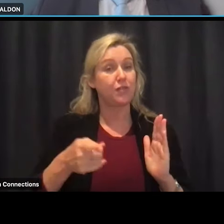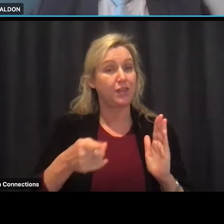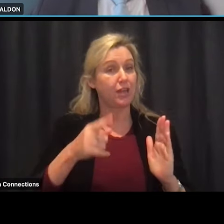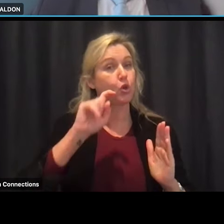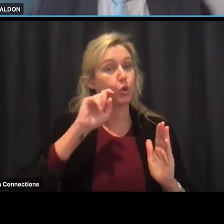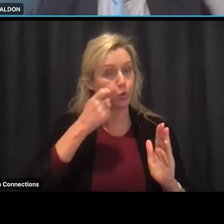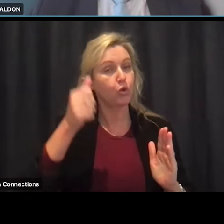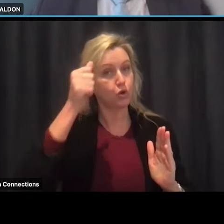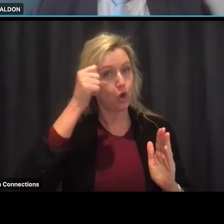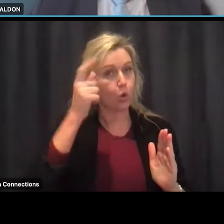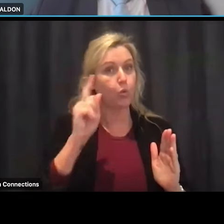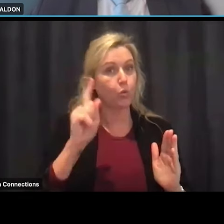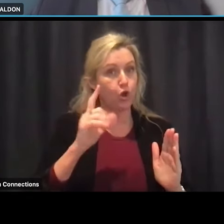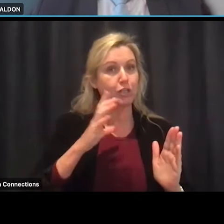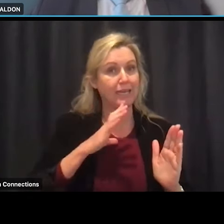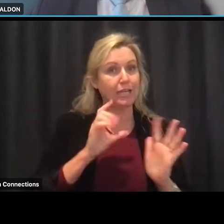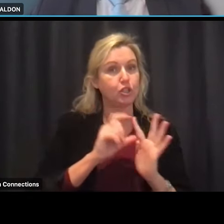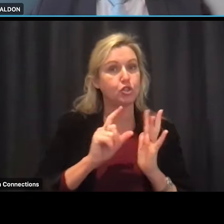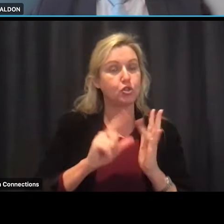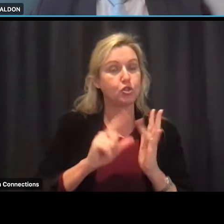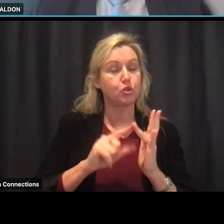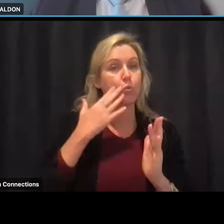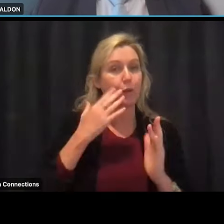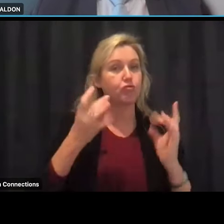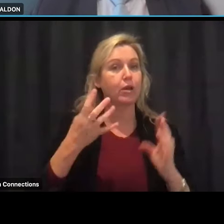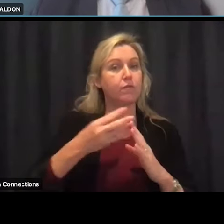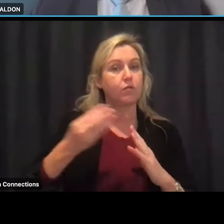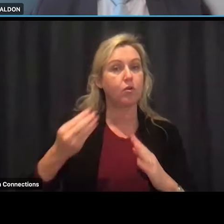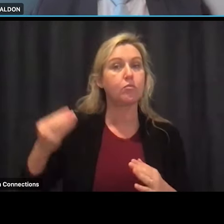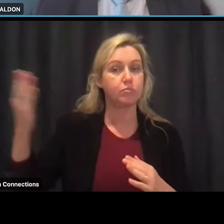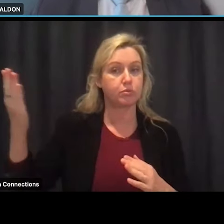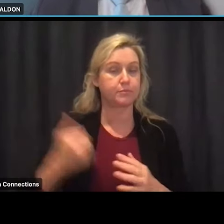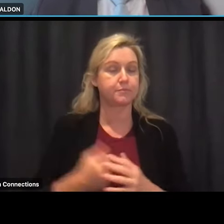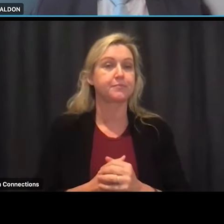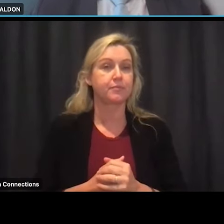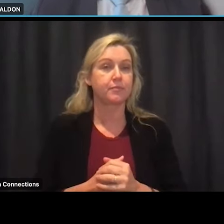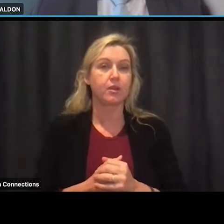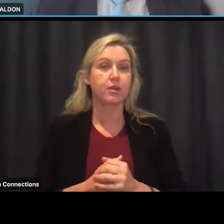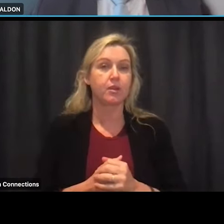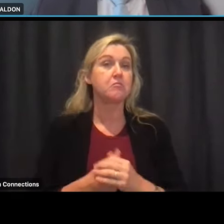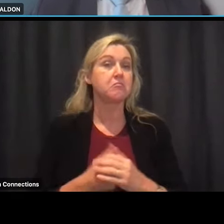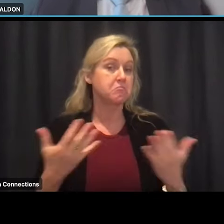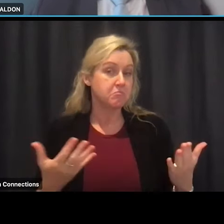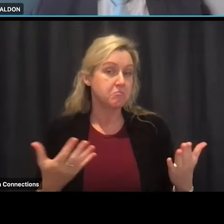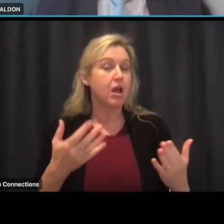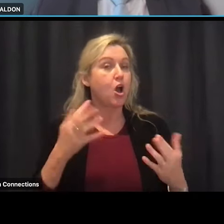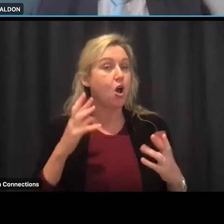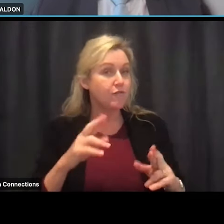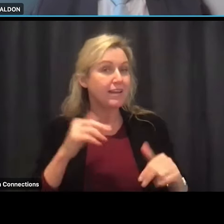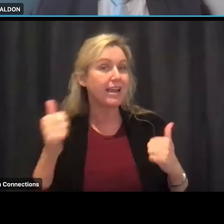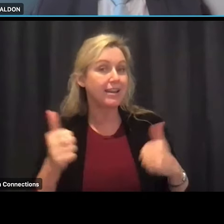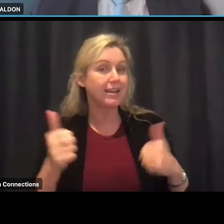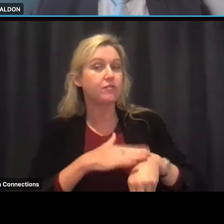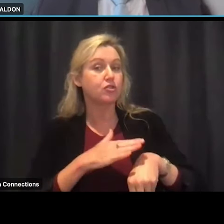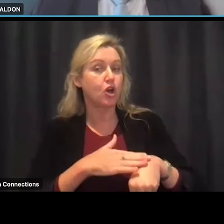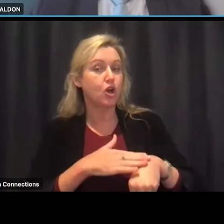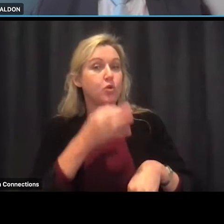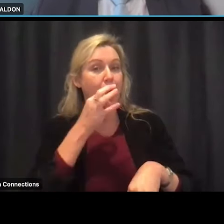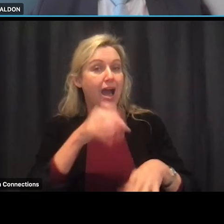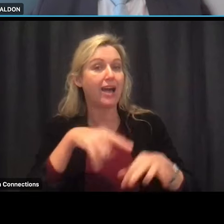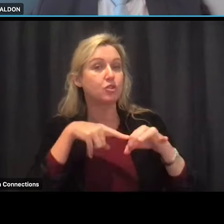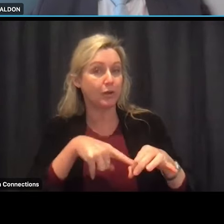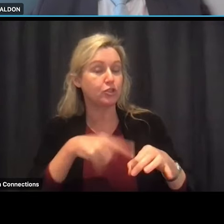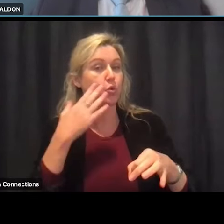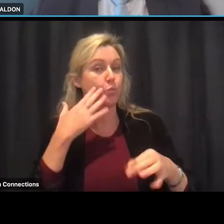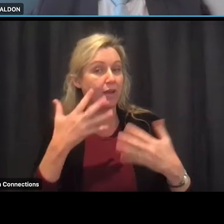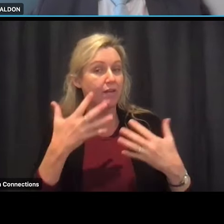financial report. We may have time for questions at the end. I'm not 100% sure, but if we don't, certainly happy for you to email